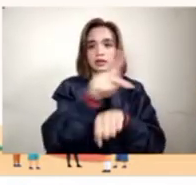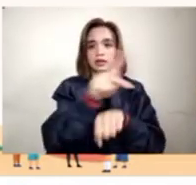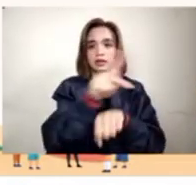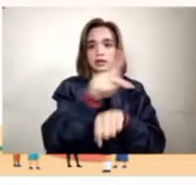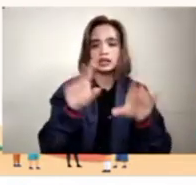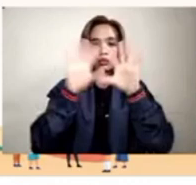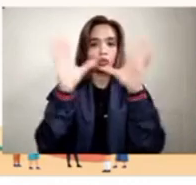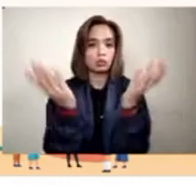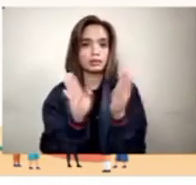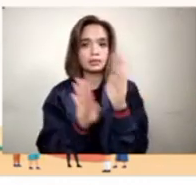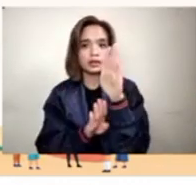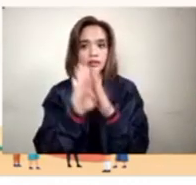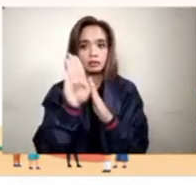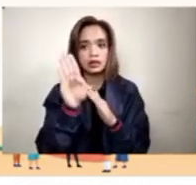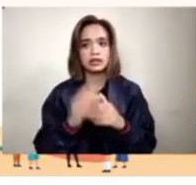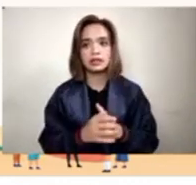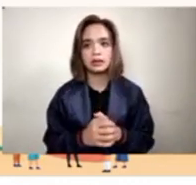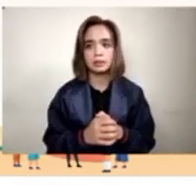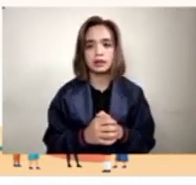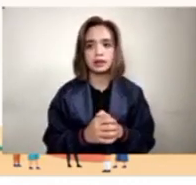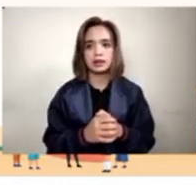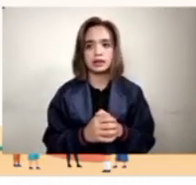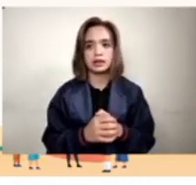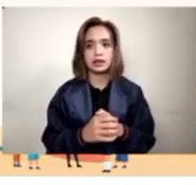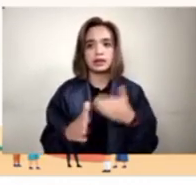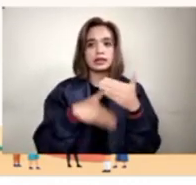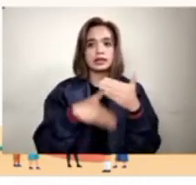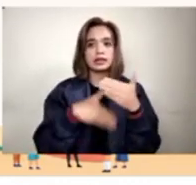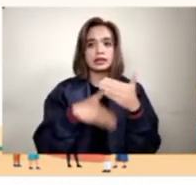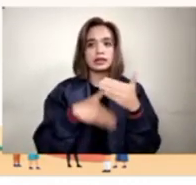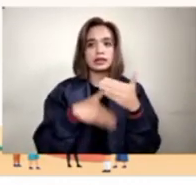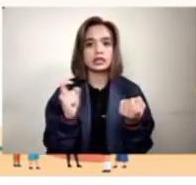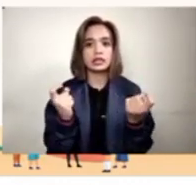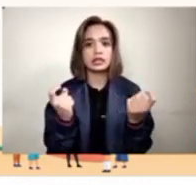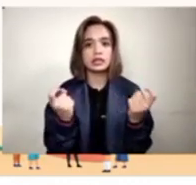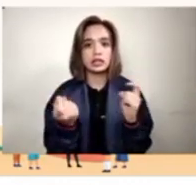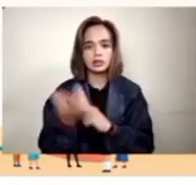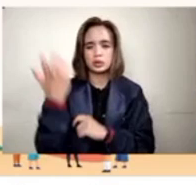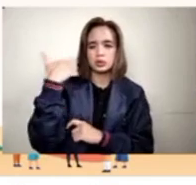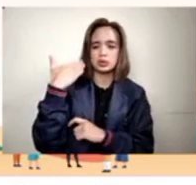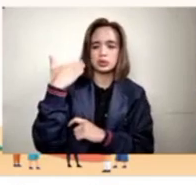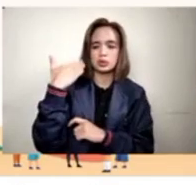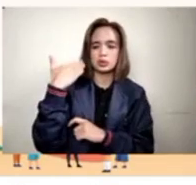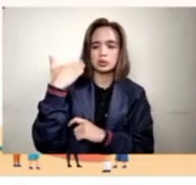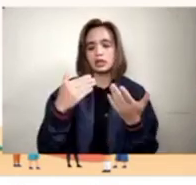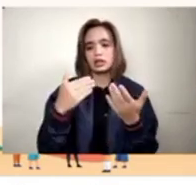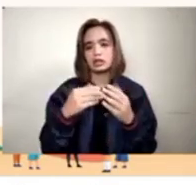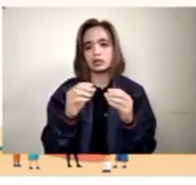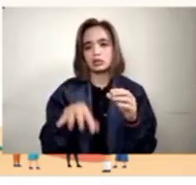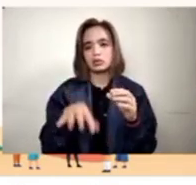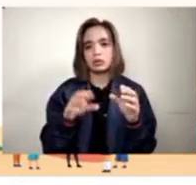domestic and global developments, the changes in the education landscape in the